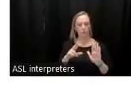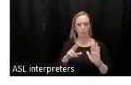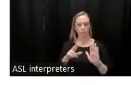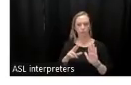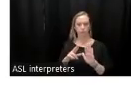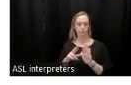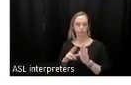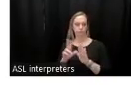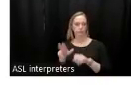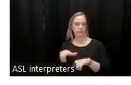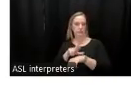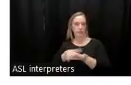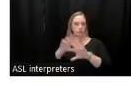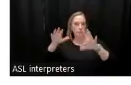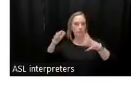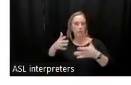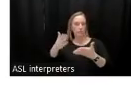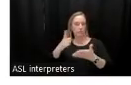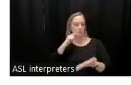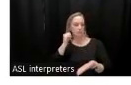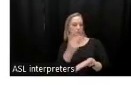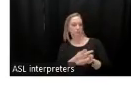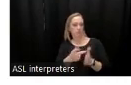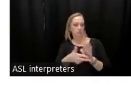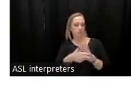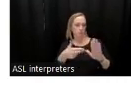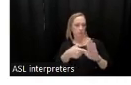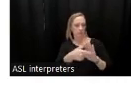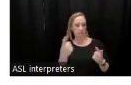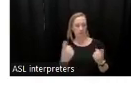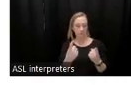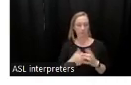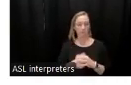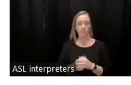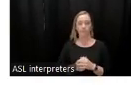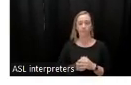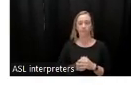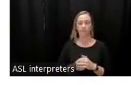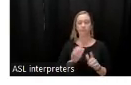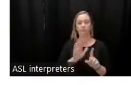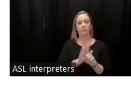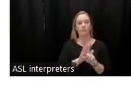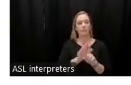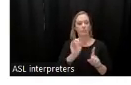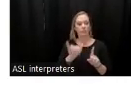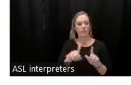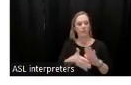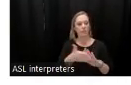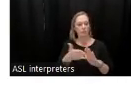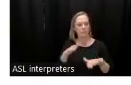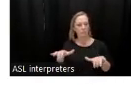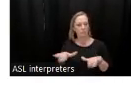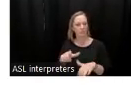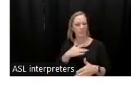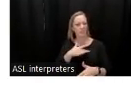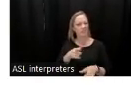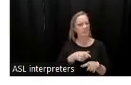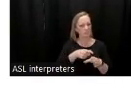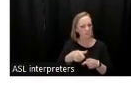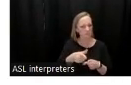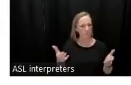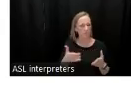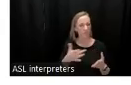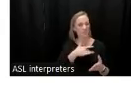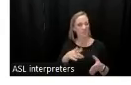a national body, that might be relevant? What are its key operations and activities? What does it specialize in? What does it do a lot